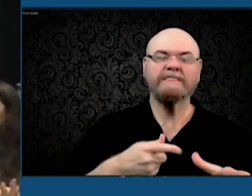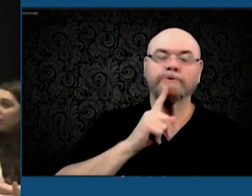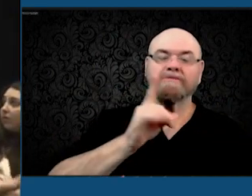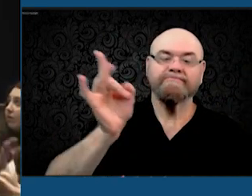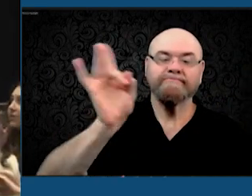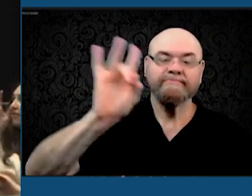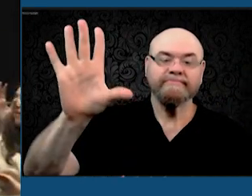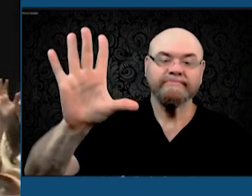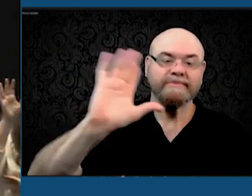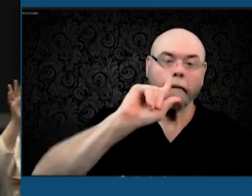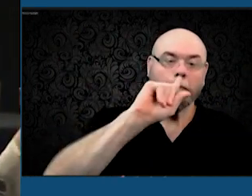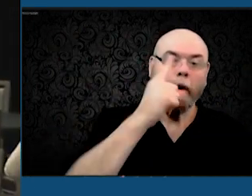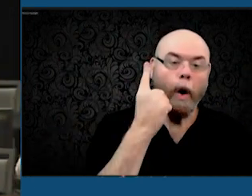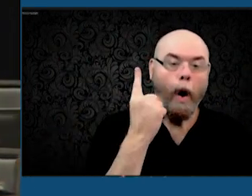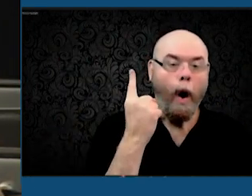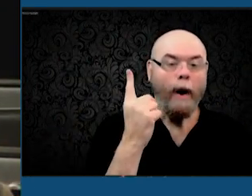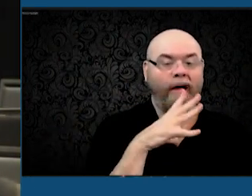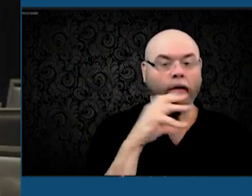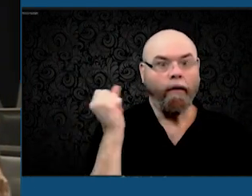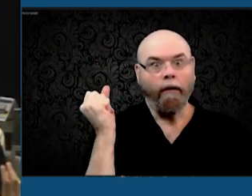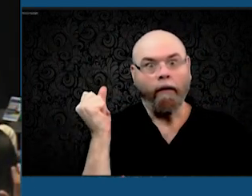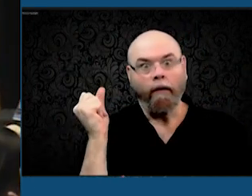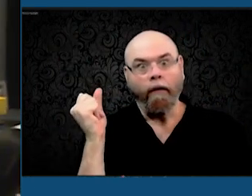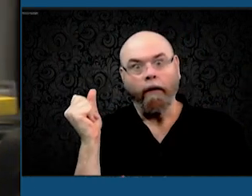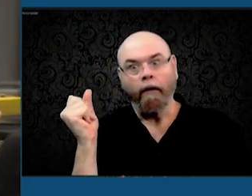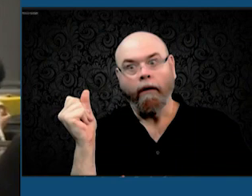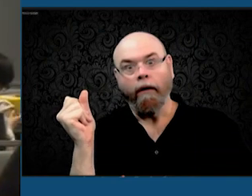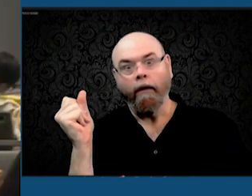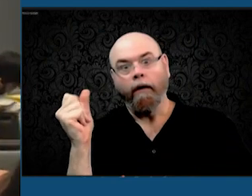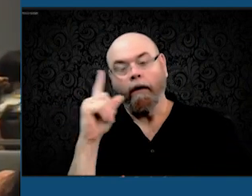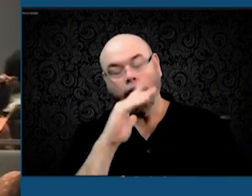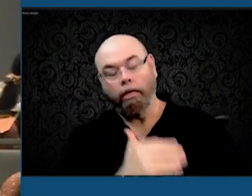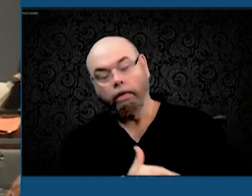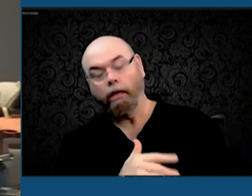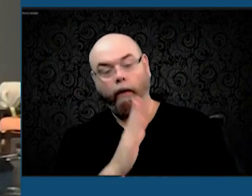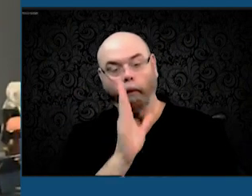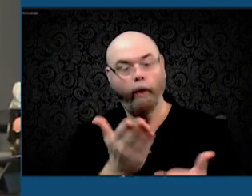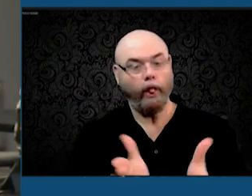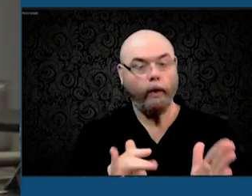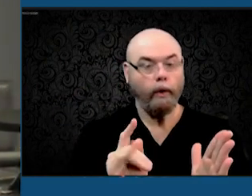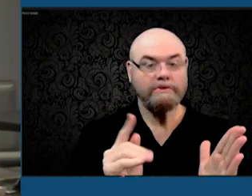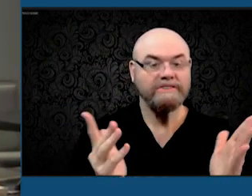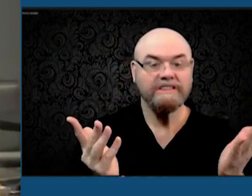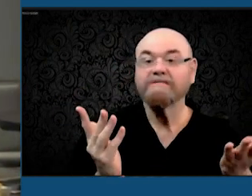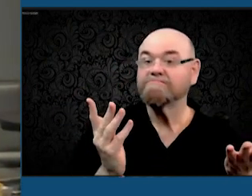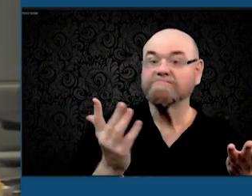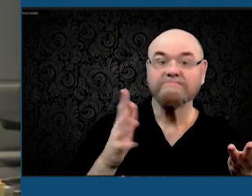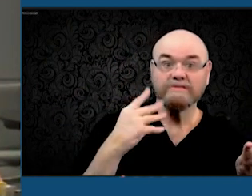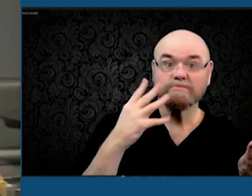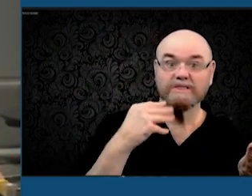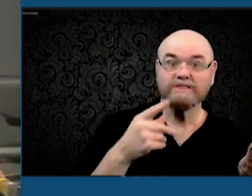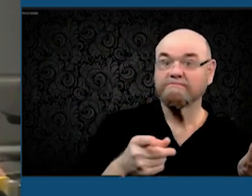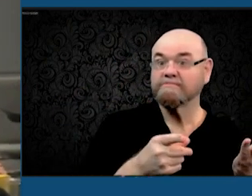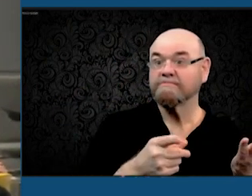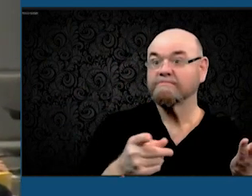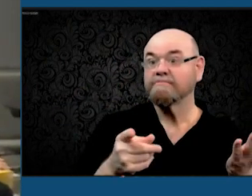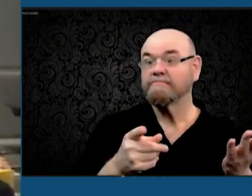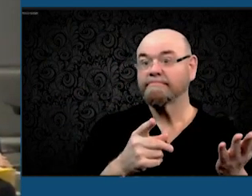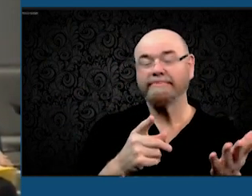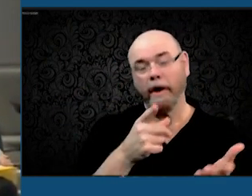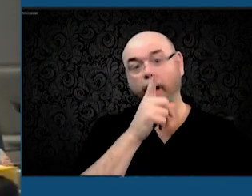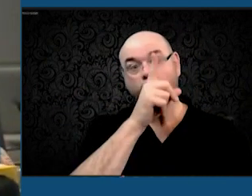boring. Like you're like, I cannot handle this. I am going to lose it. I'm here to tell you that in the real world,